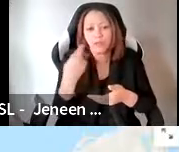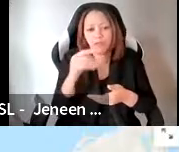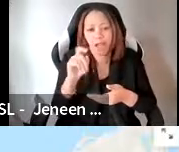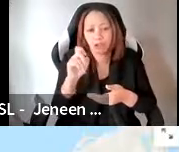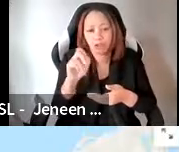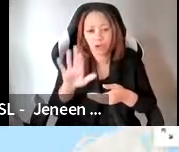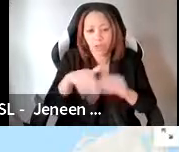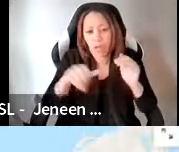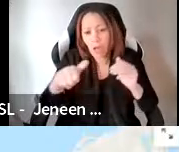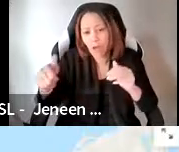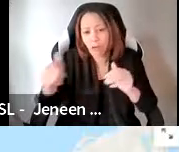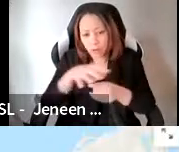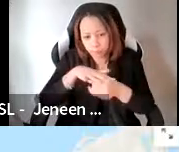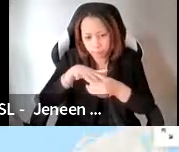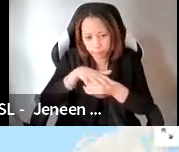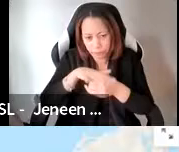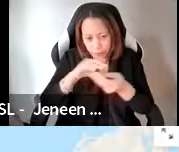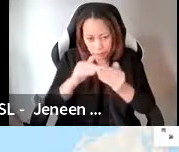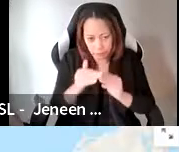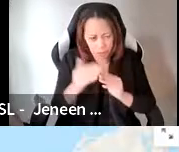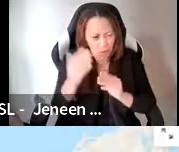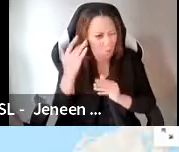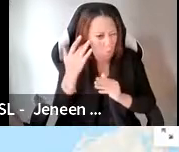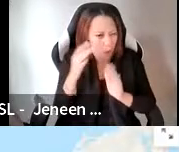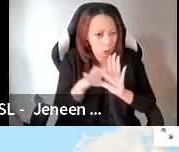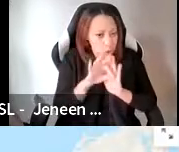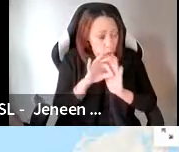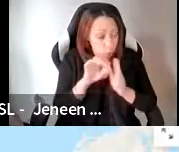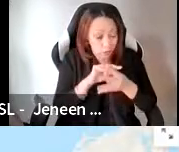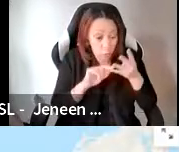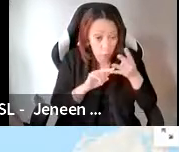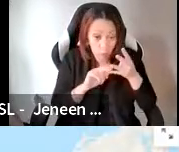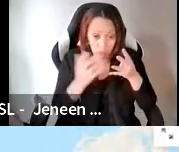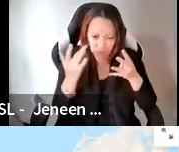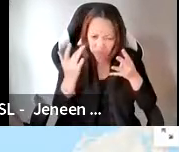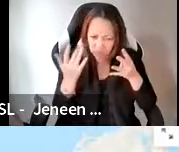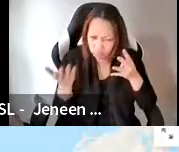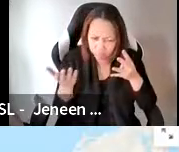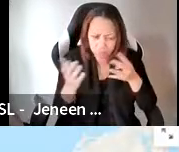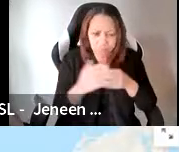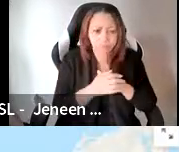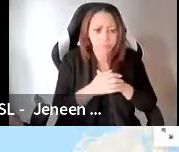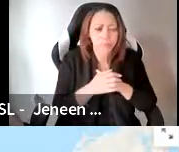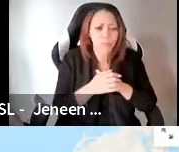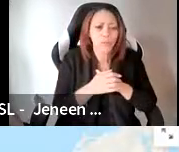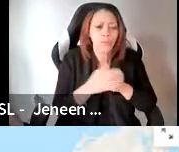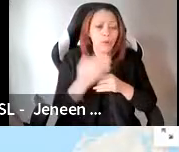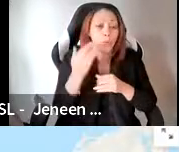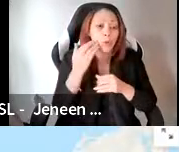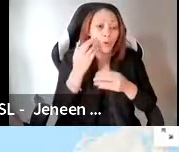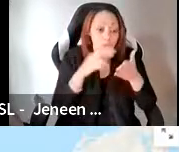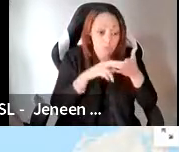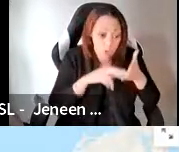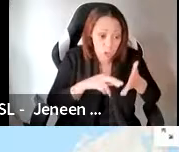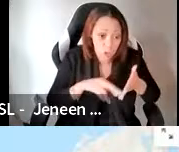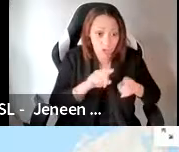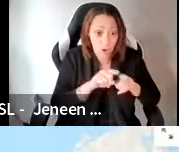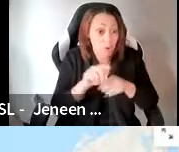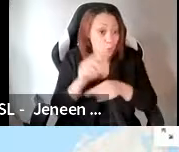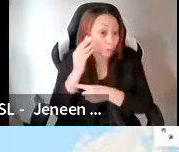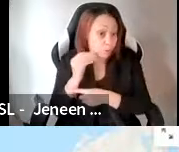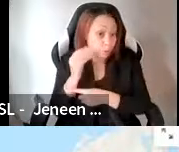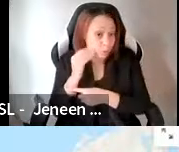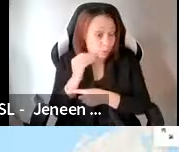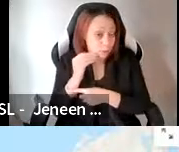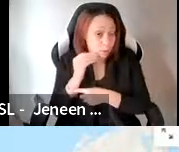city. Now, why did we choose these 4 indicators? Well, we know from both research and experience that